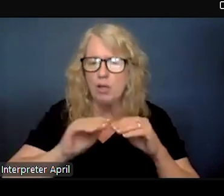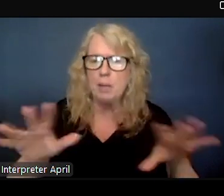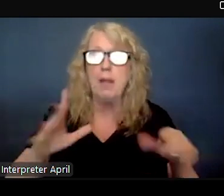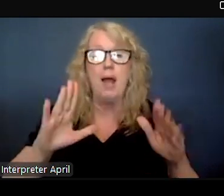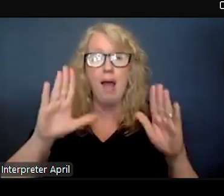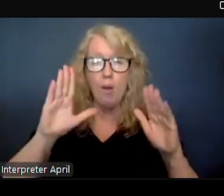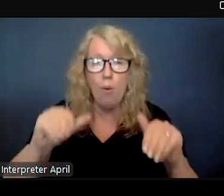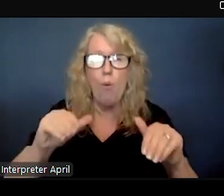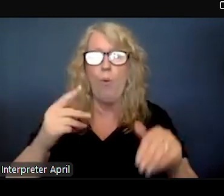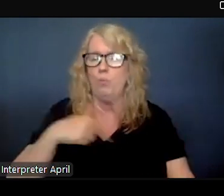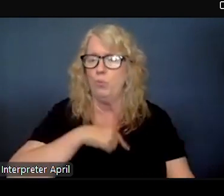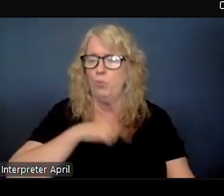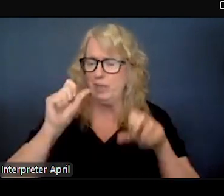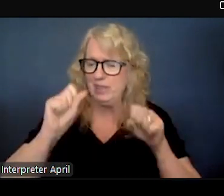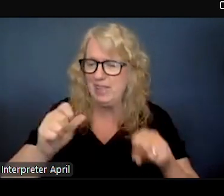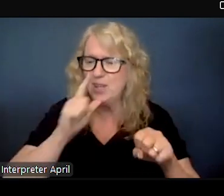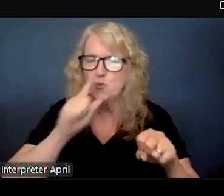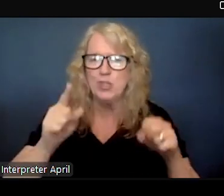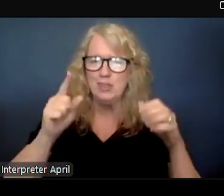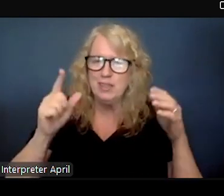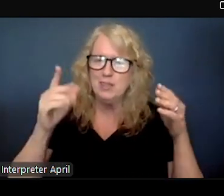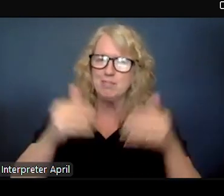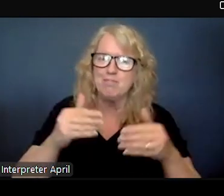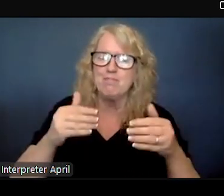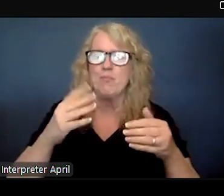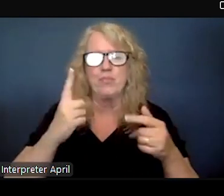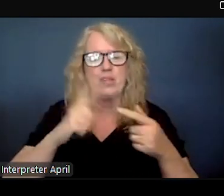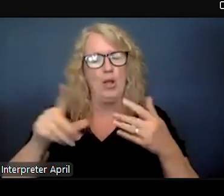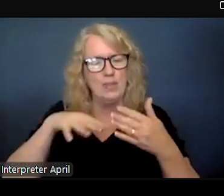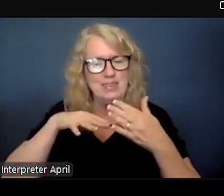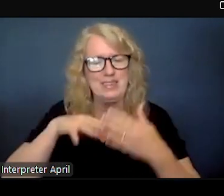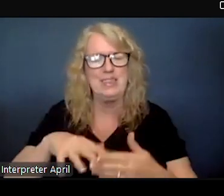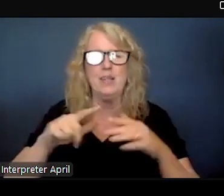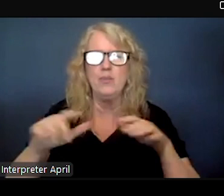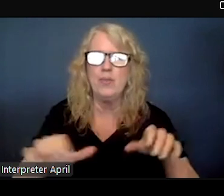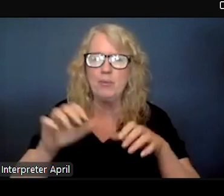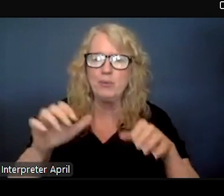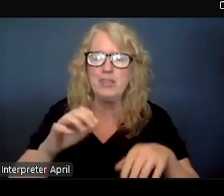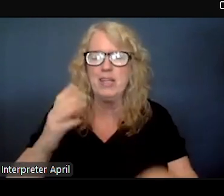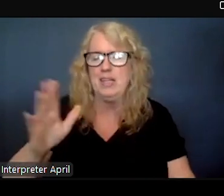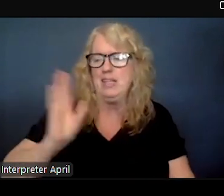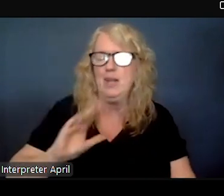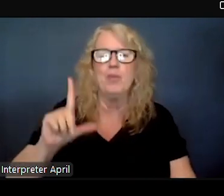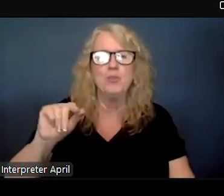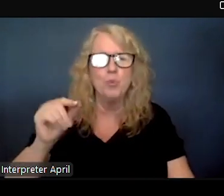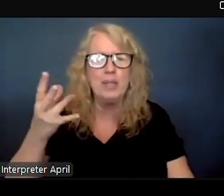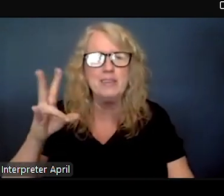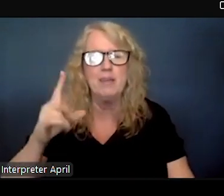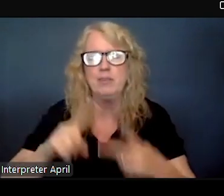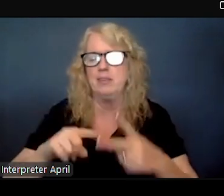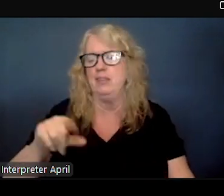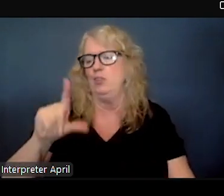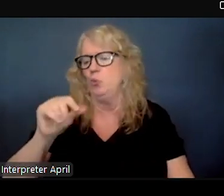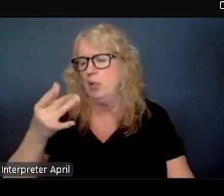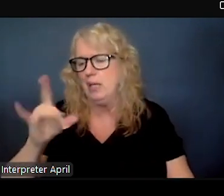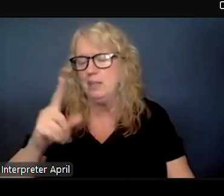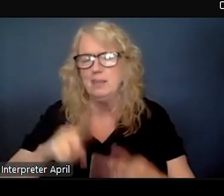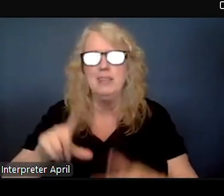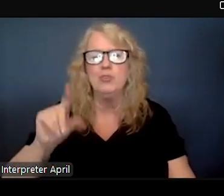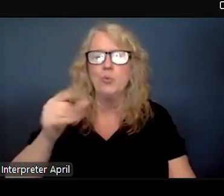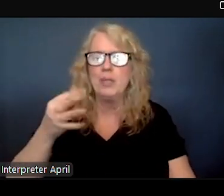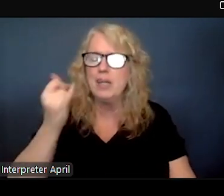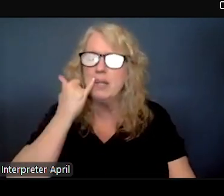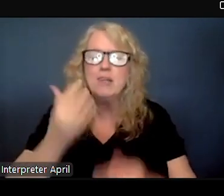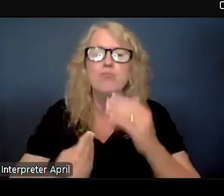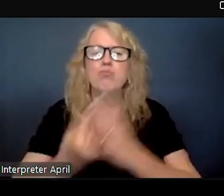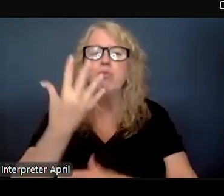I hope that we can ground ourselves too in studies that were done in the 2017, 2018, 2019. How have we